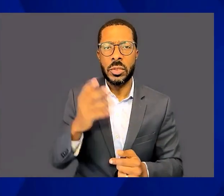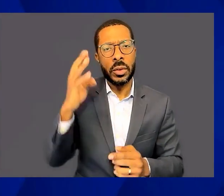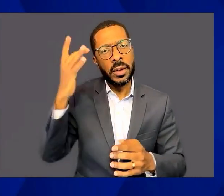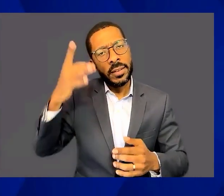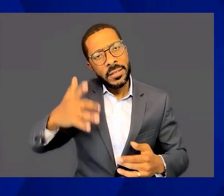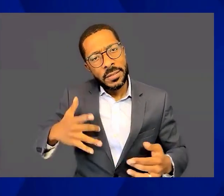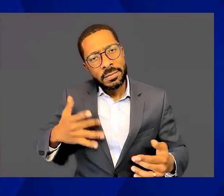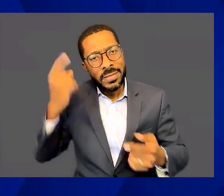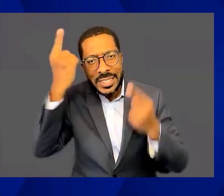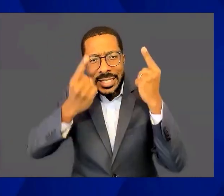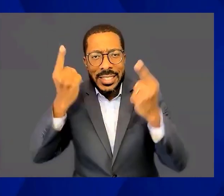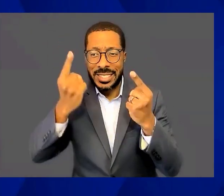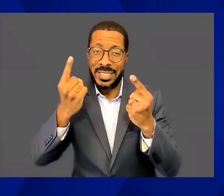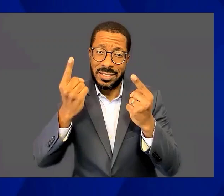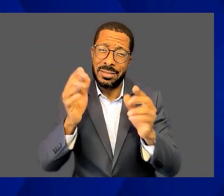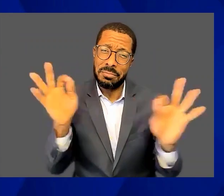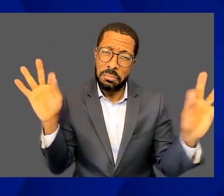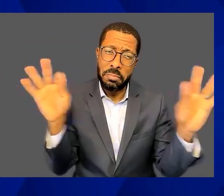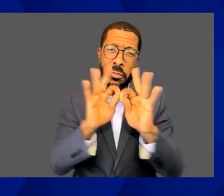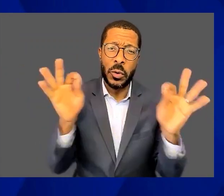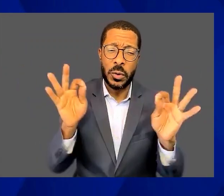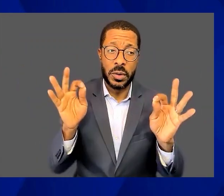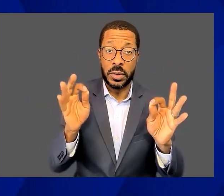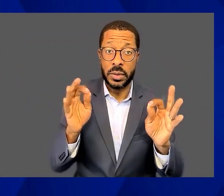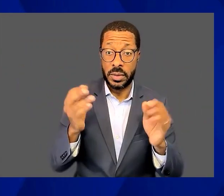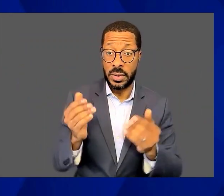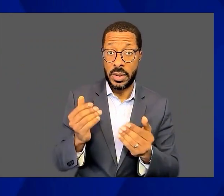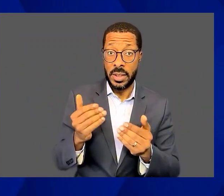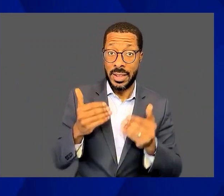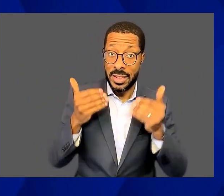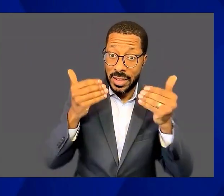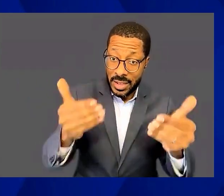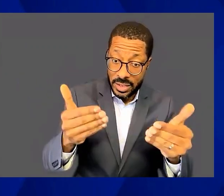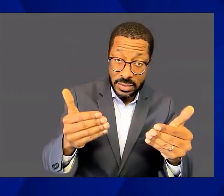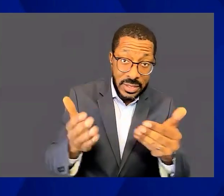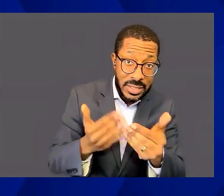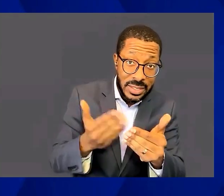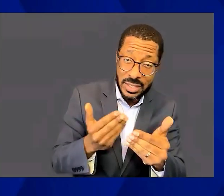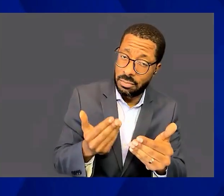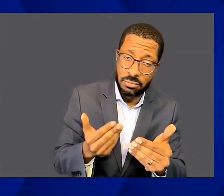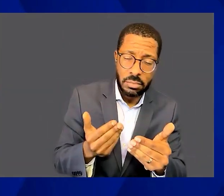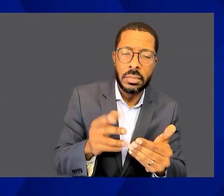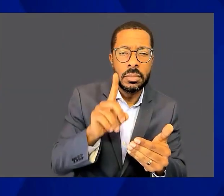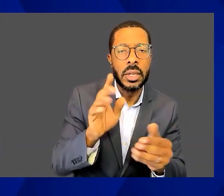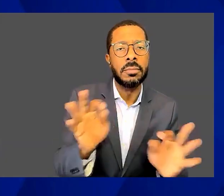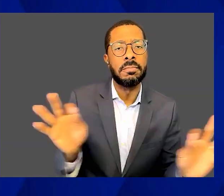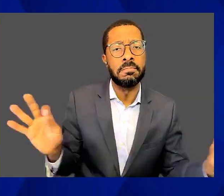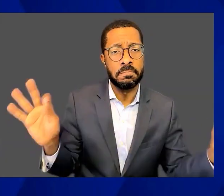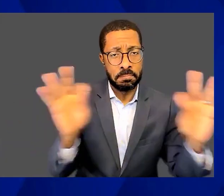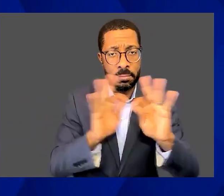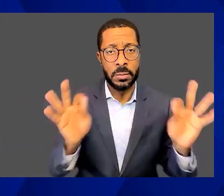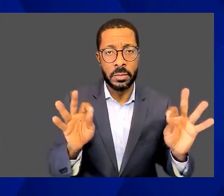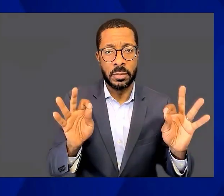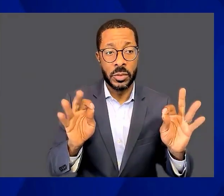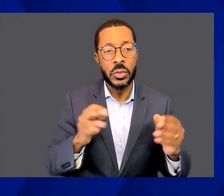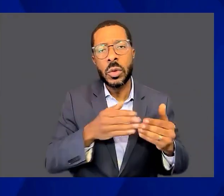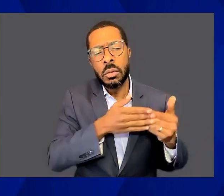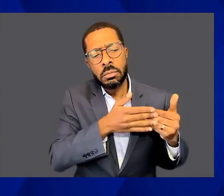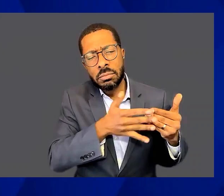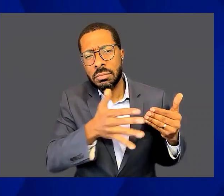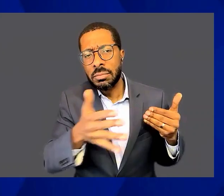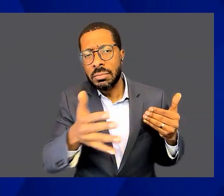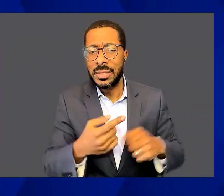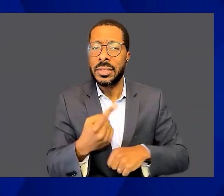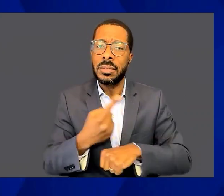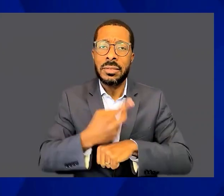but it is meaningful and it is necessary. So over the next few days, I encourage you to share your research